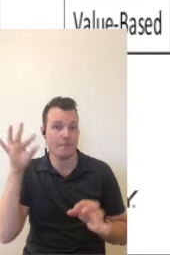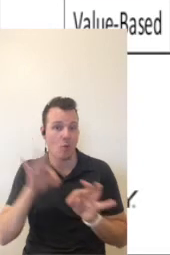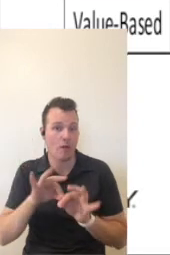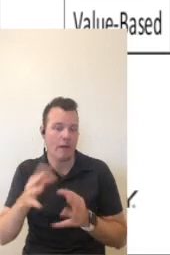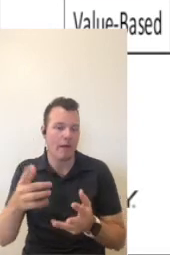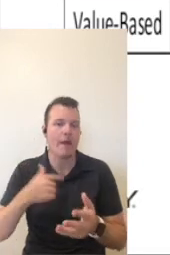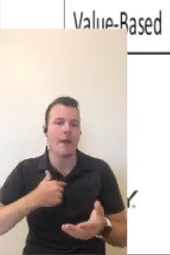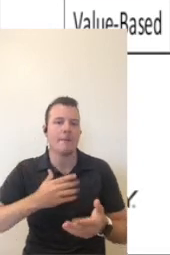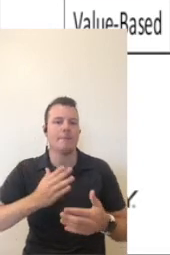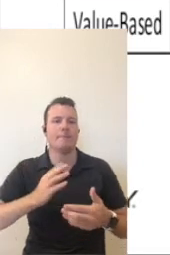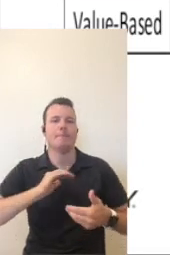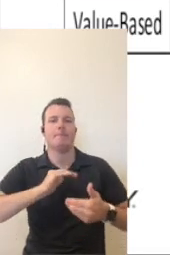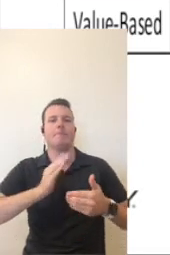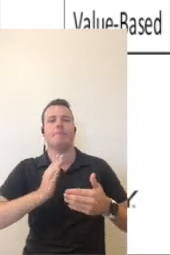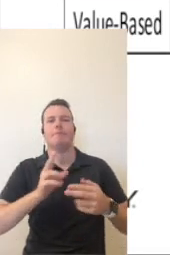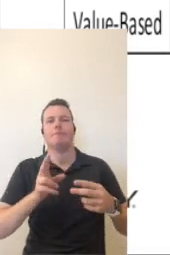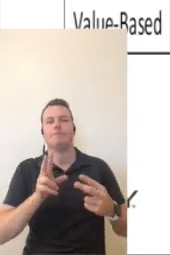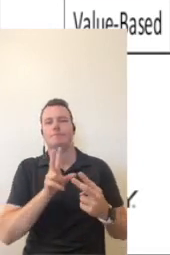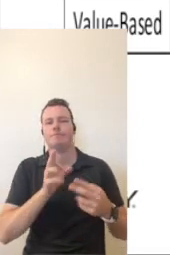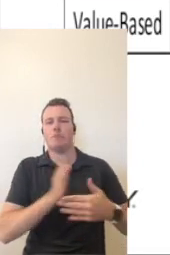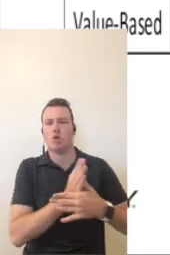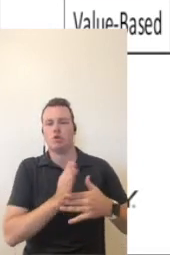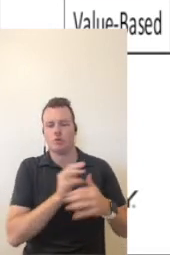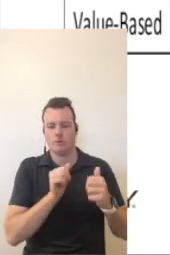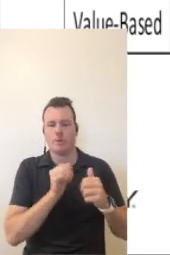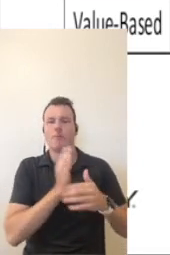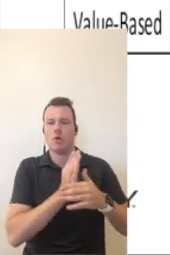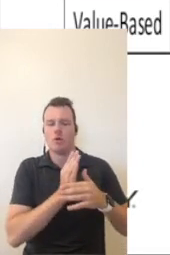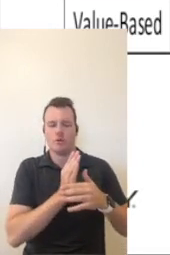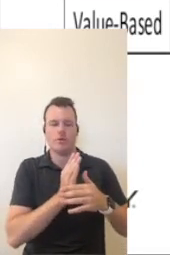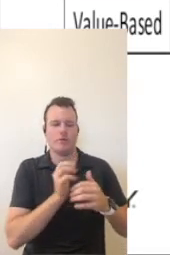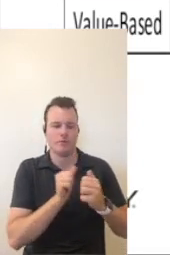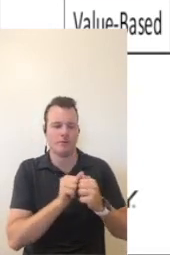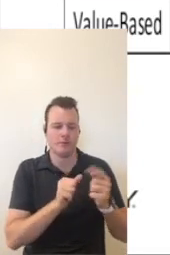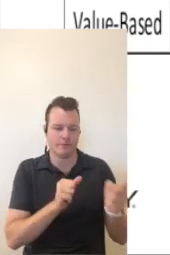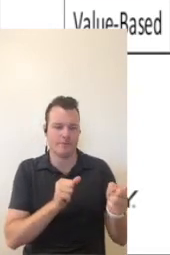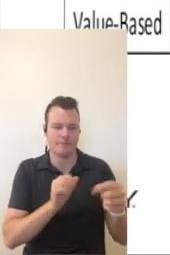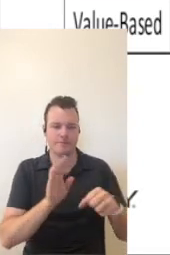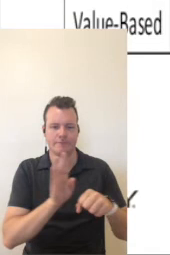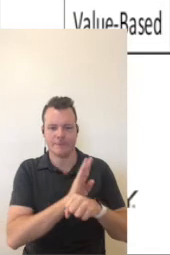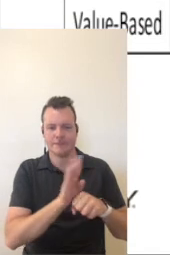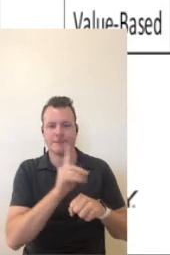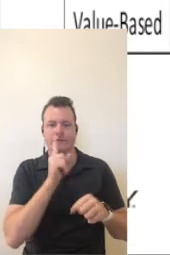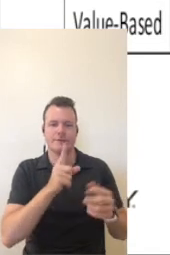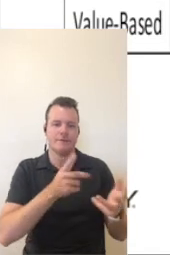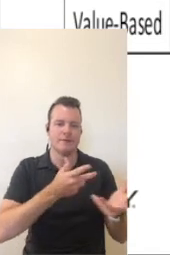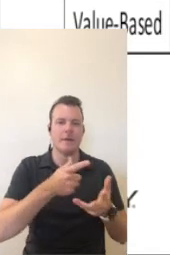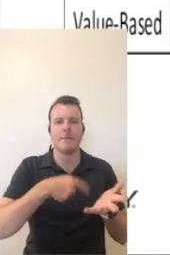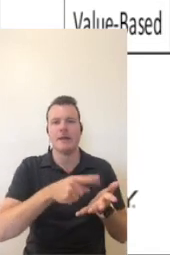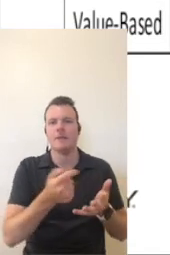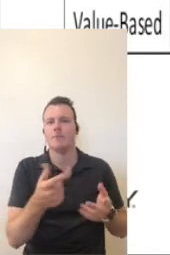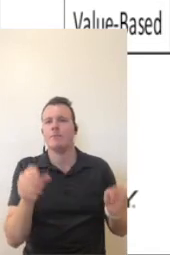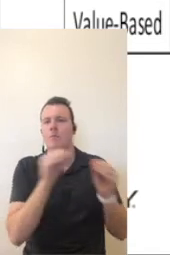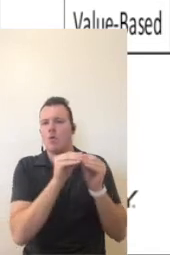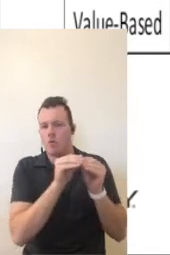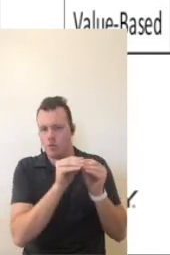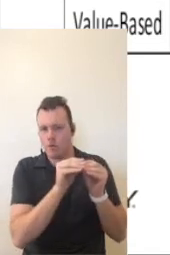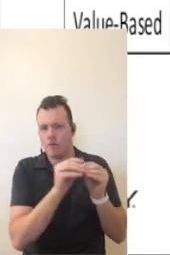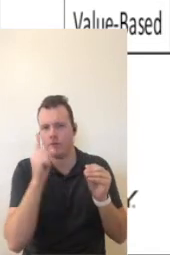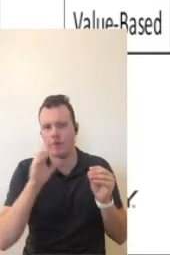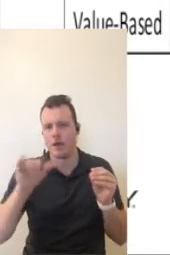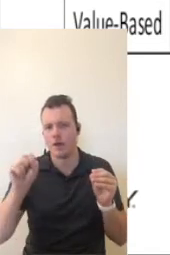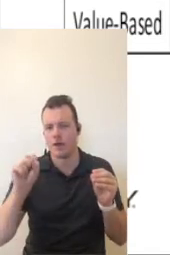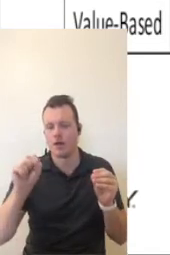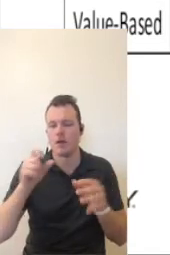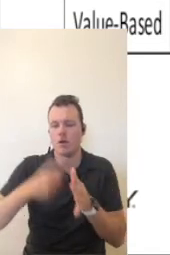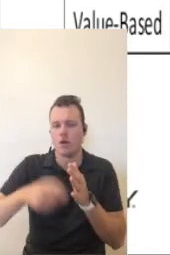this is for Audiology, so take this with a grain of salt. I've now partnered with a business solutions company that's helping me with the finances and the marketing